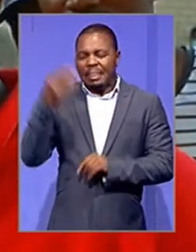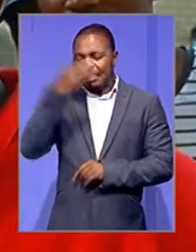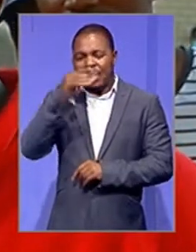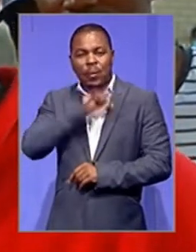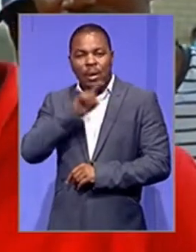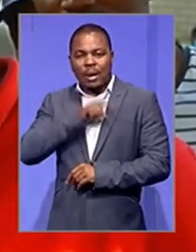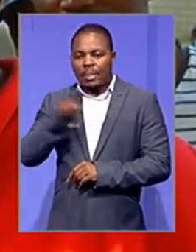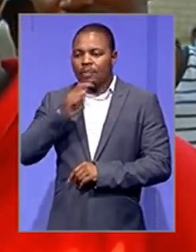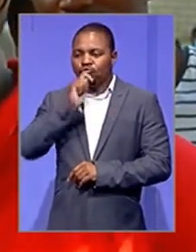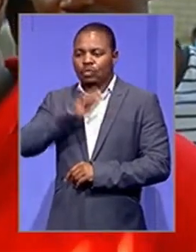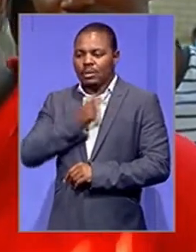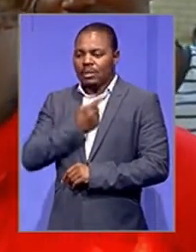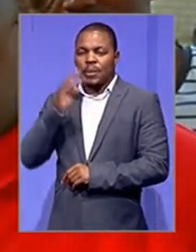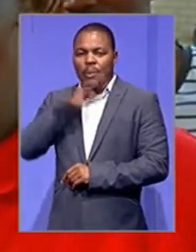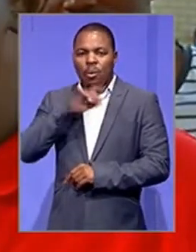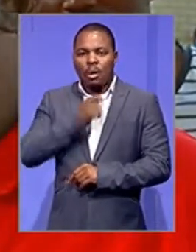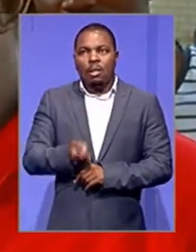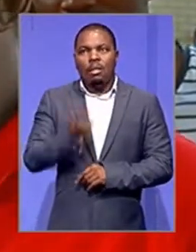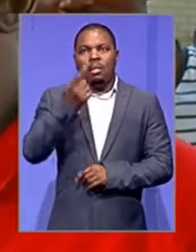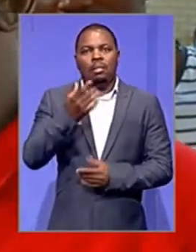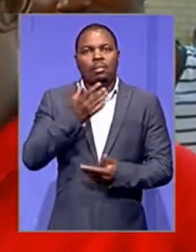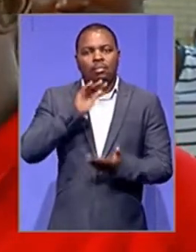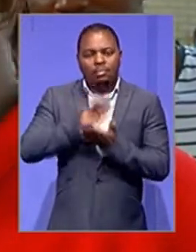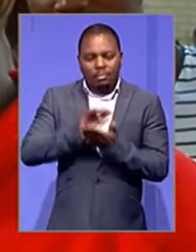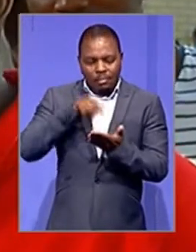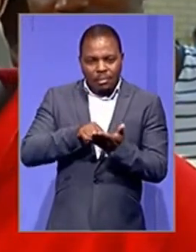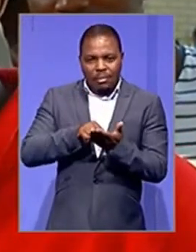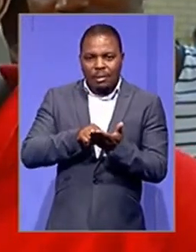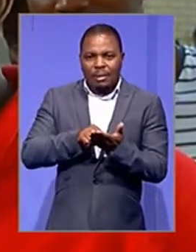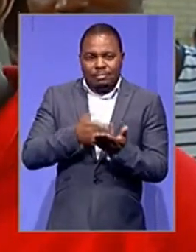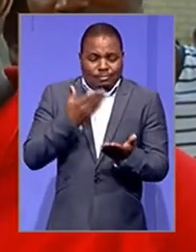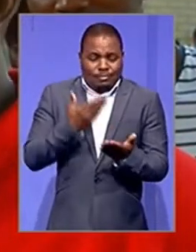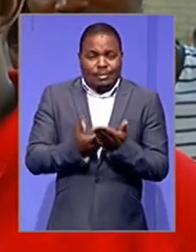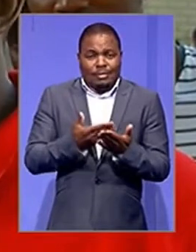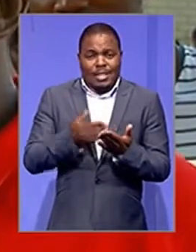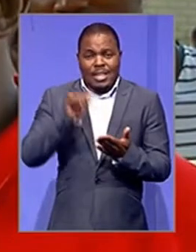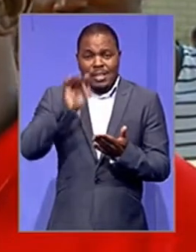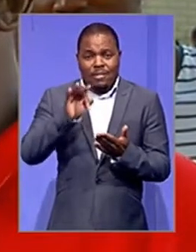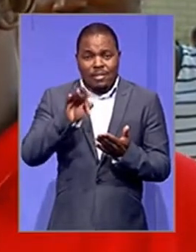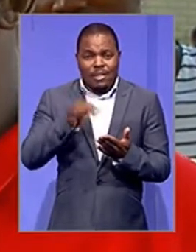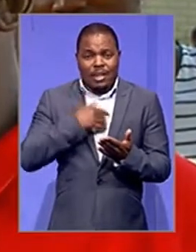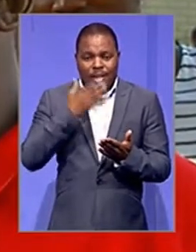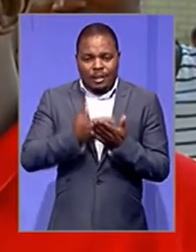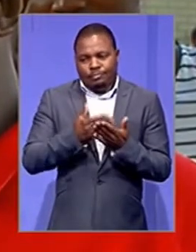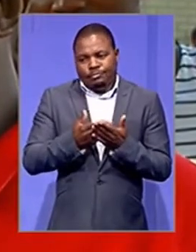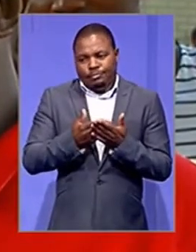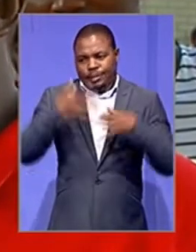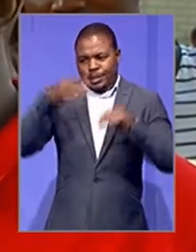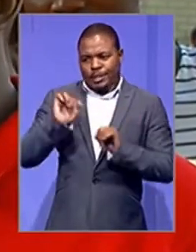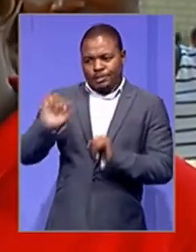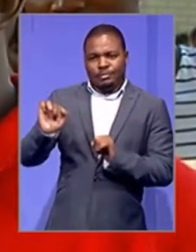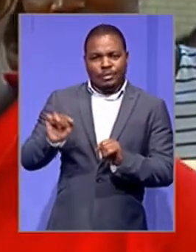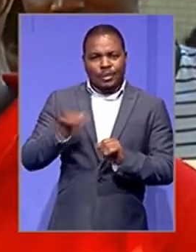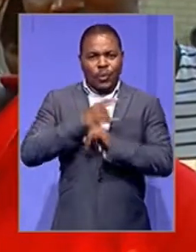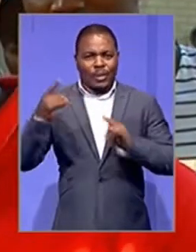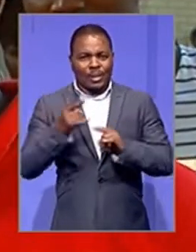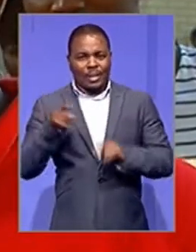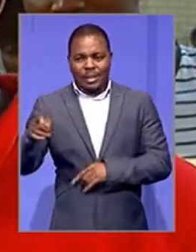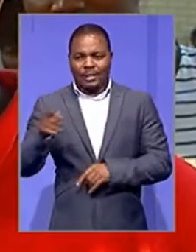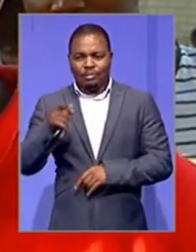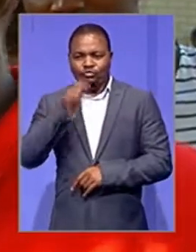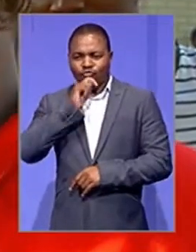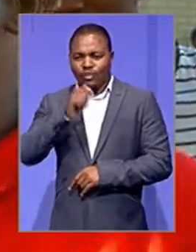le modimo ka gore khoenela go ka isha godimo ge e boya ge ba khethile Taylor ke re ka no re bona jalo a ba sa